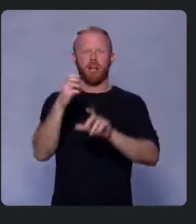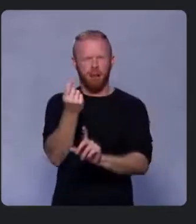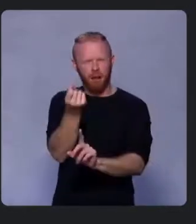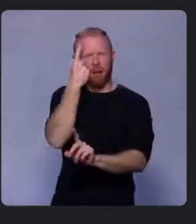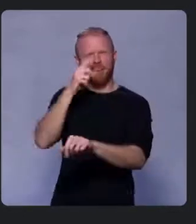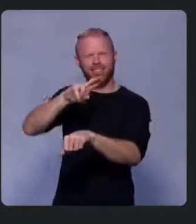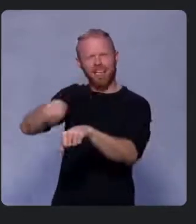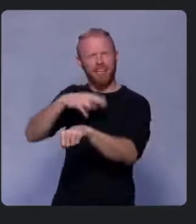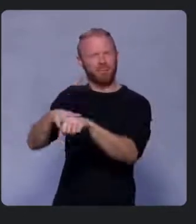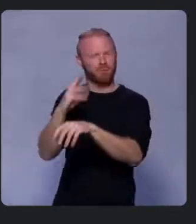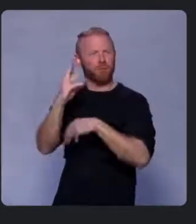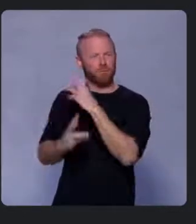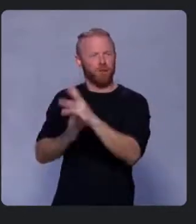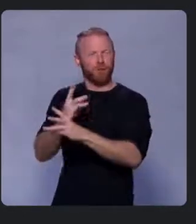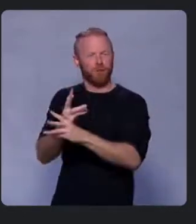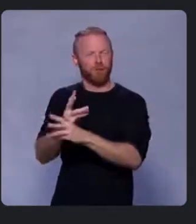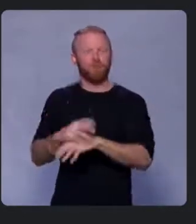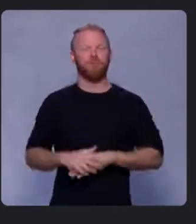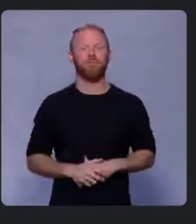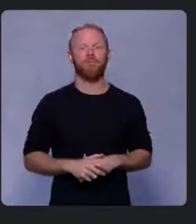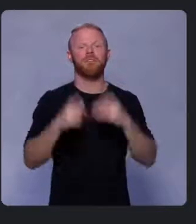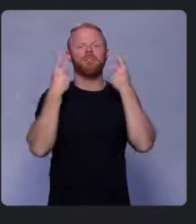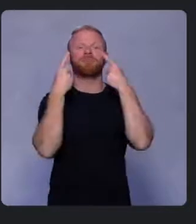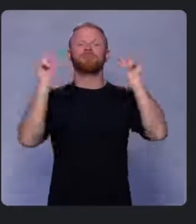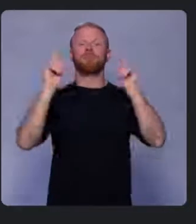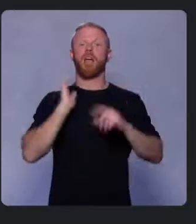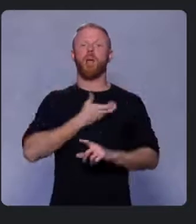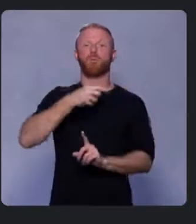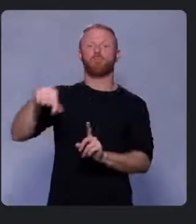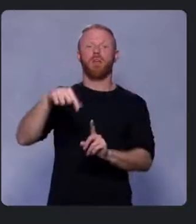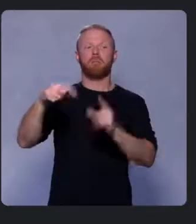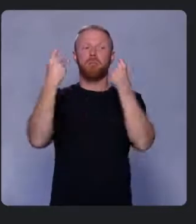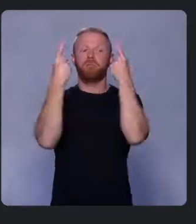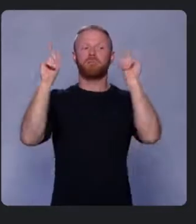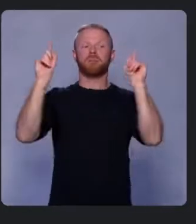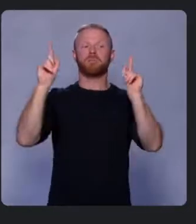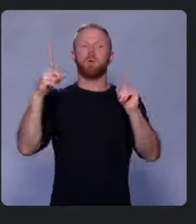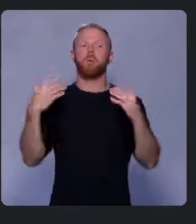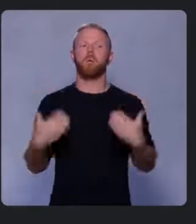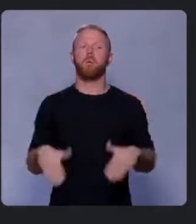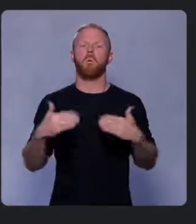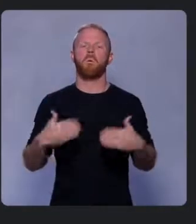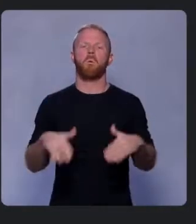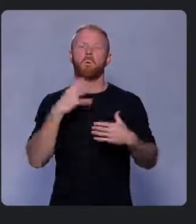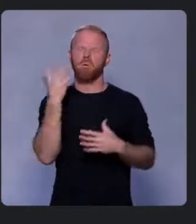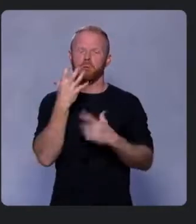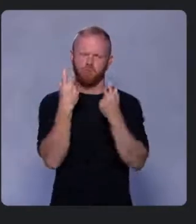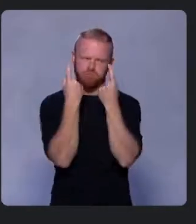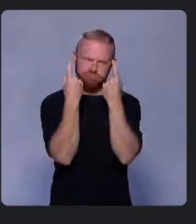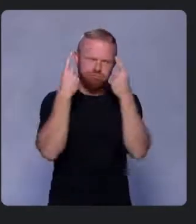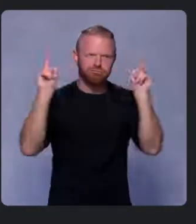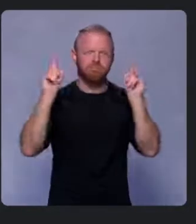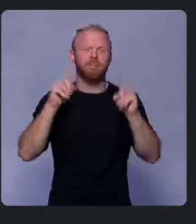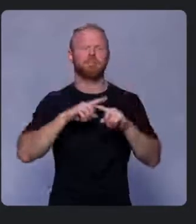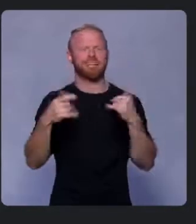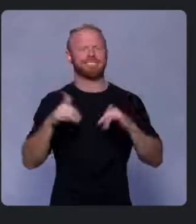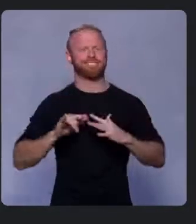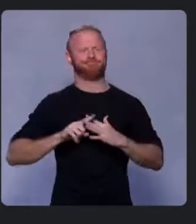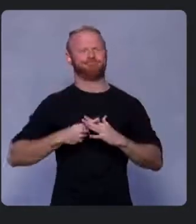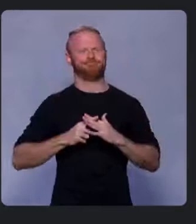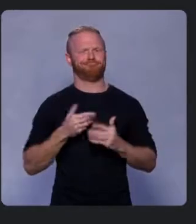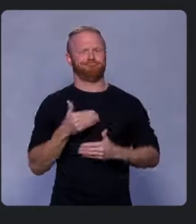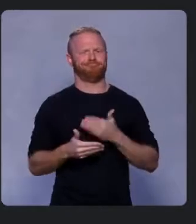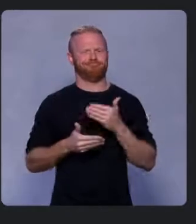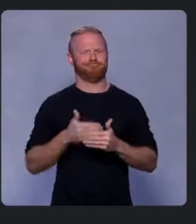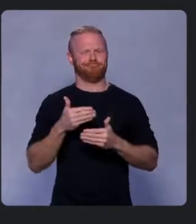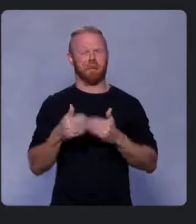world. Achieving our quantum milestone was a tremendous accomplishment, but we are still at the very beginning of a